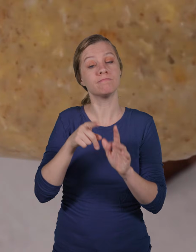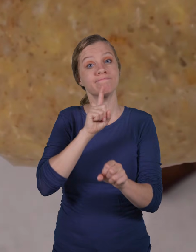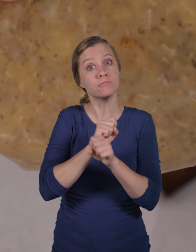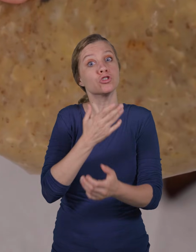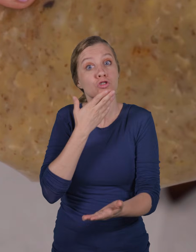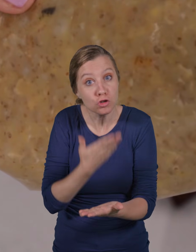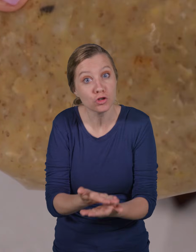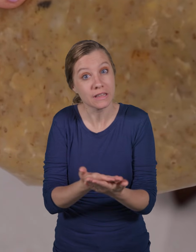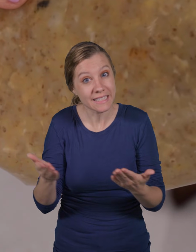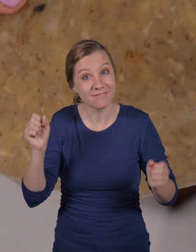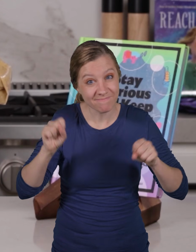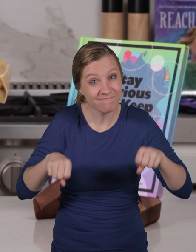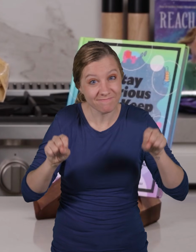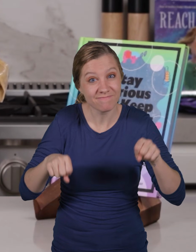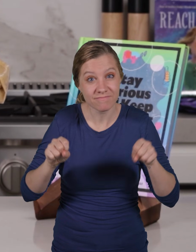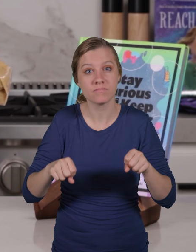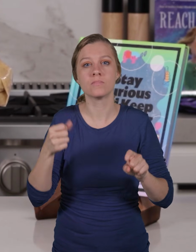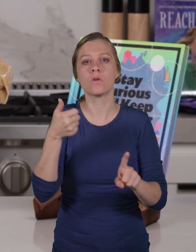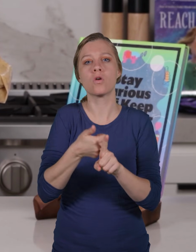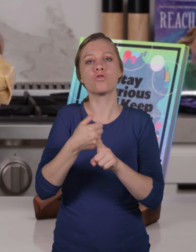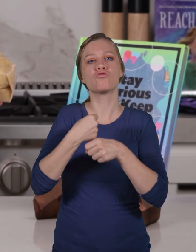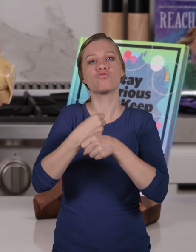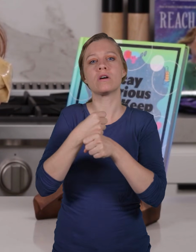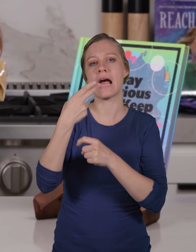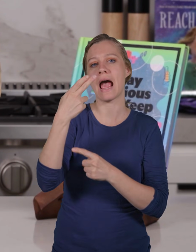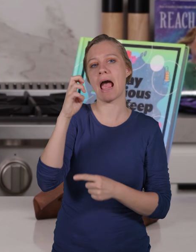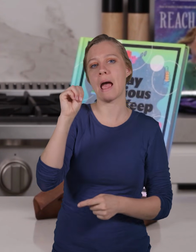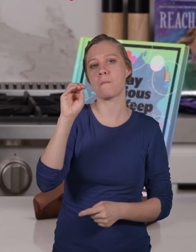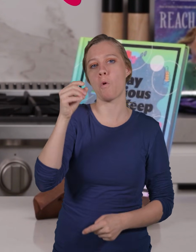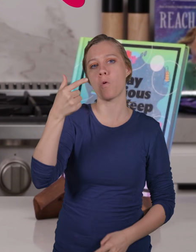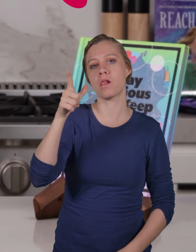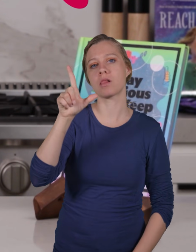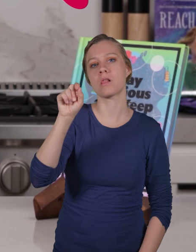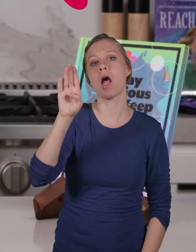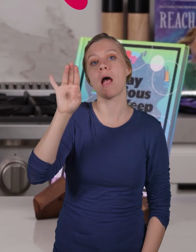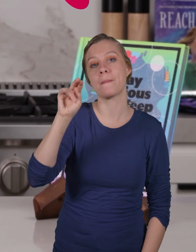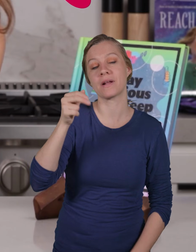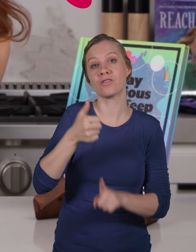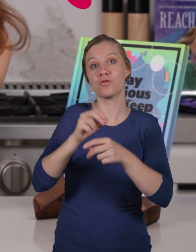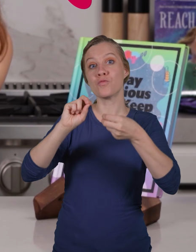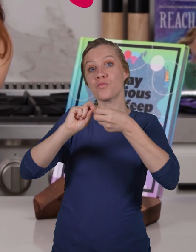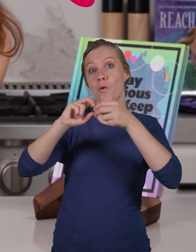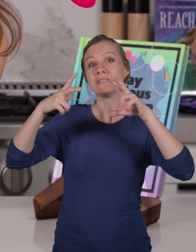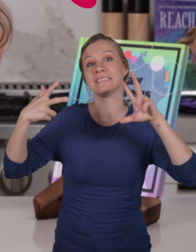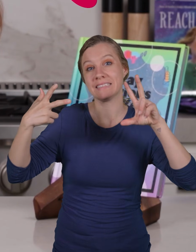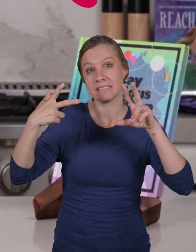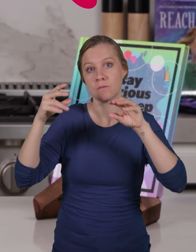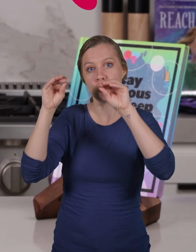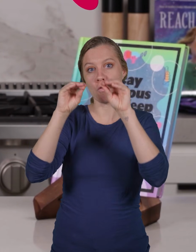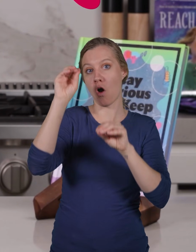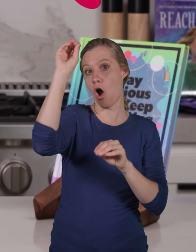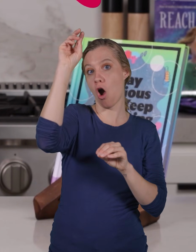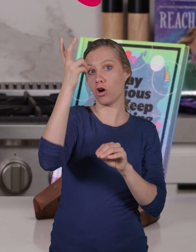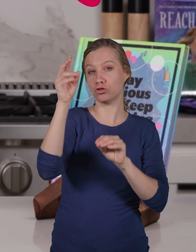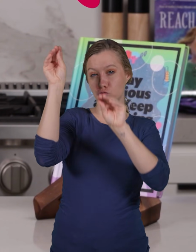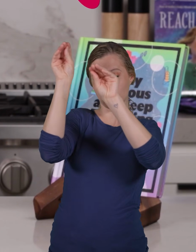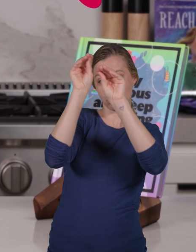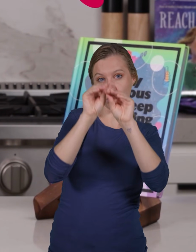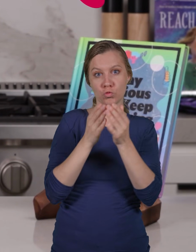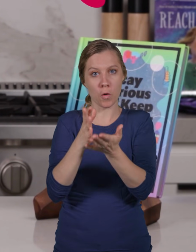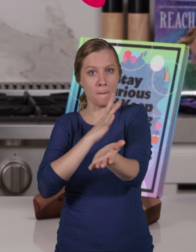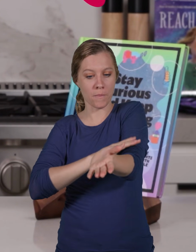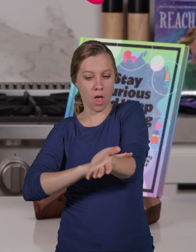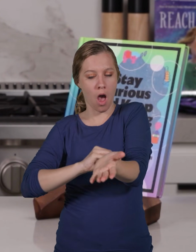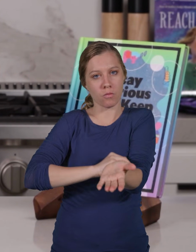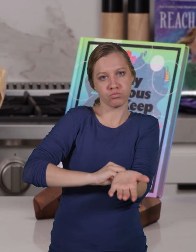intentional. That's a good thing, in fact, because iron creates hemoglobin, which is a protein that helps move oxygen